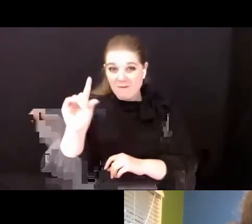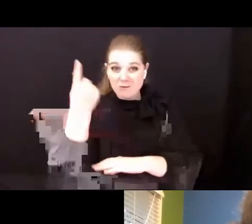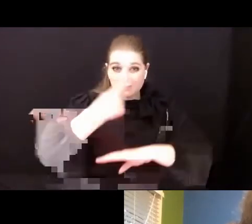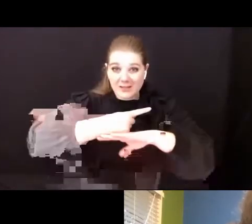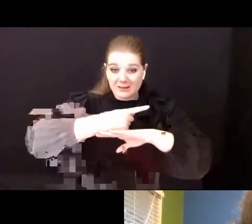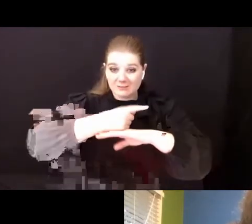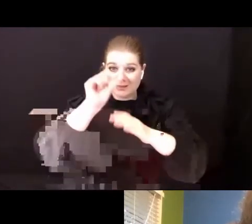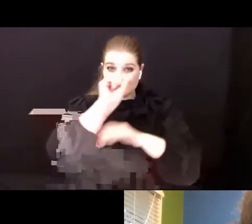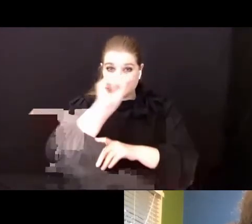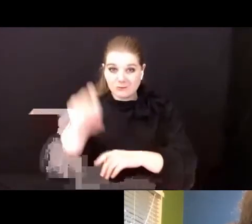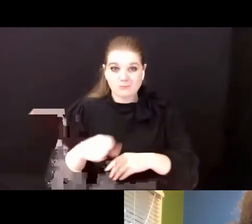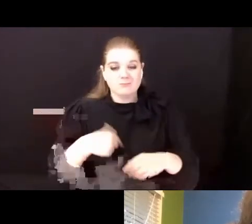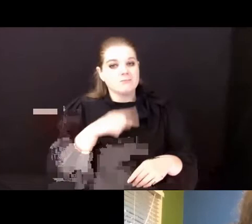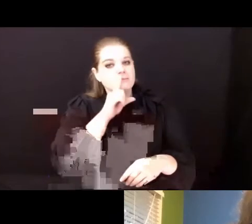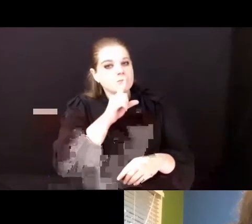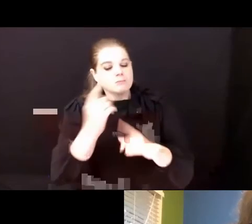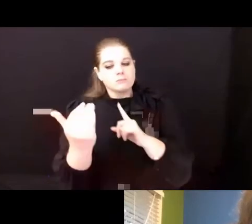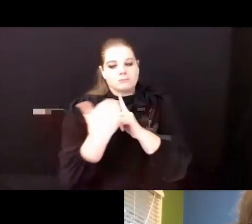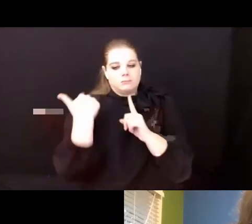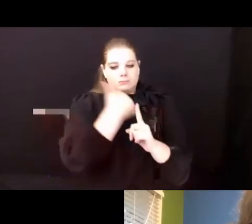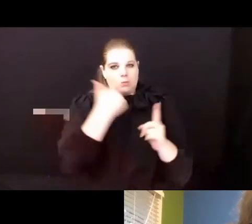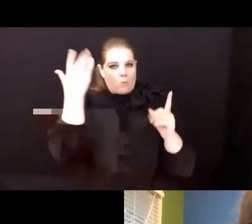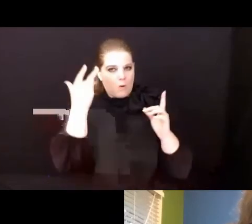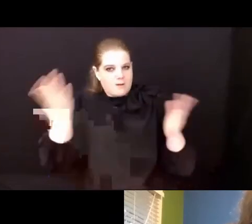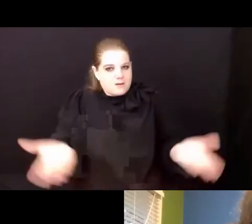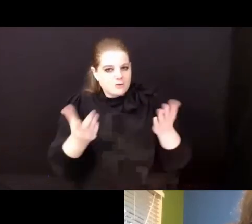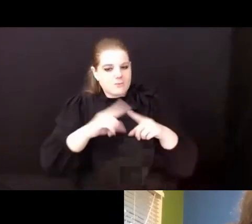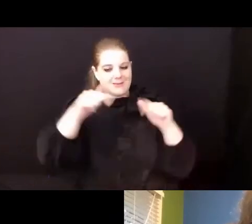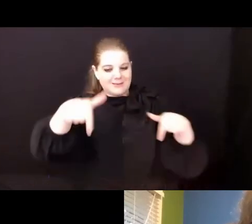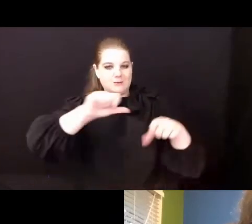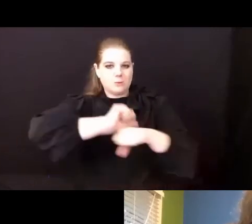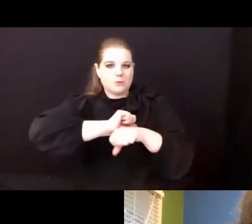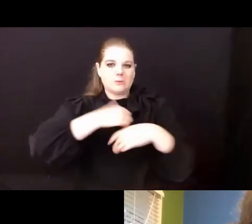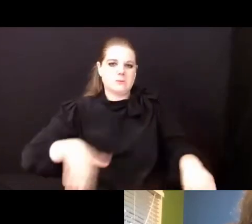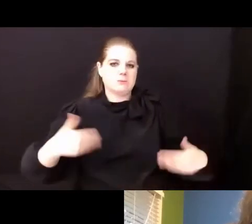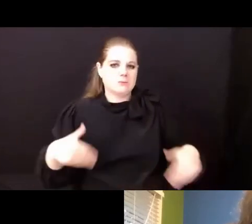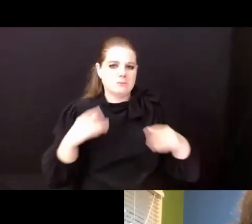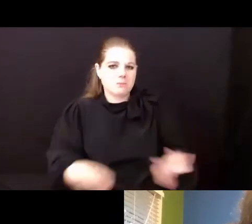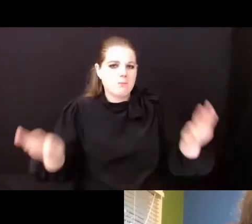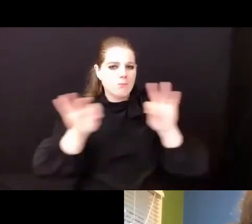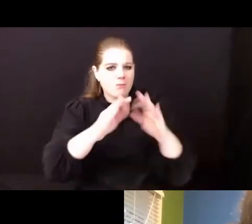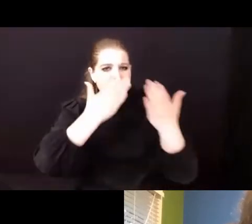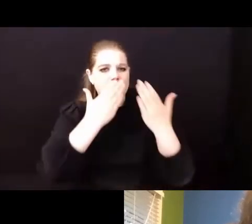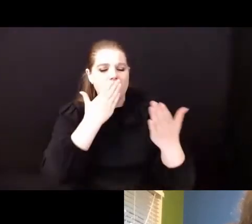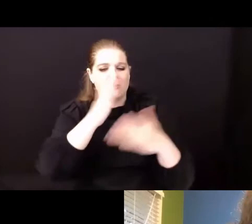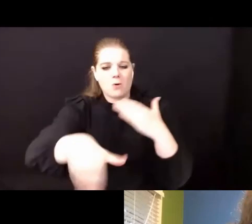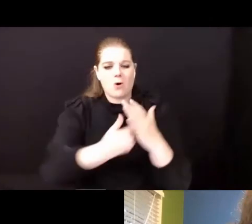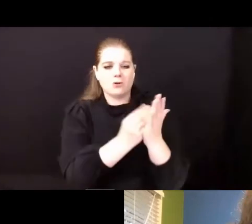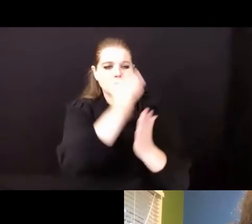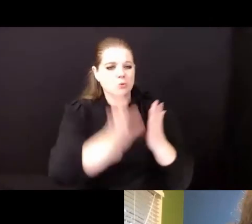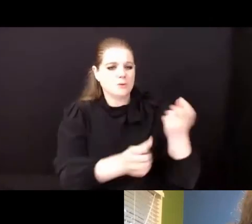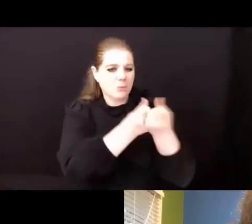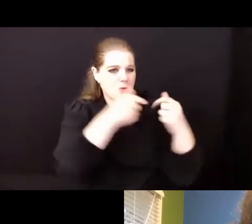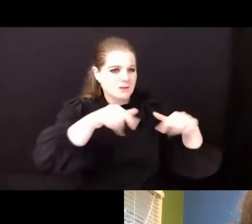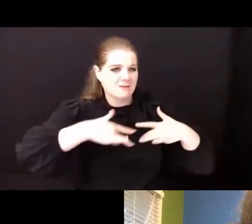we're here, you know, what we do and why it's important, but also this work too. And I just want to thank you and all the students too. It's, I'm